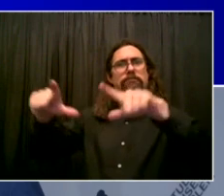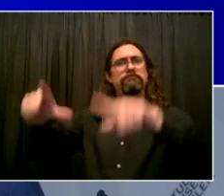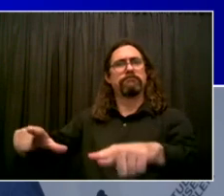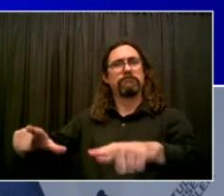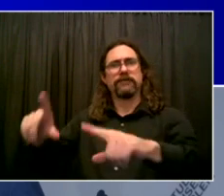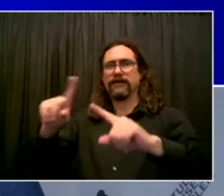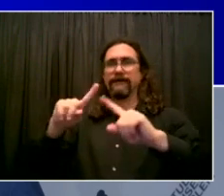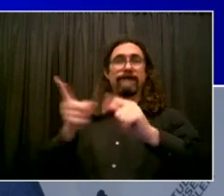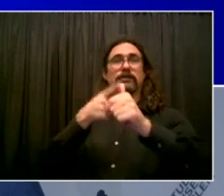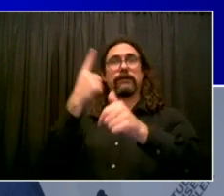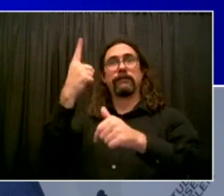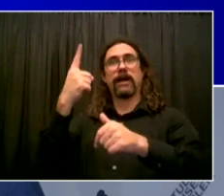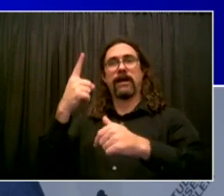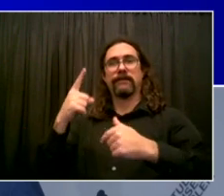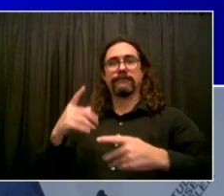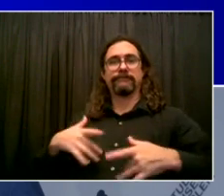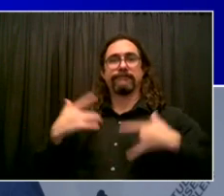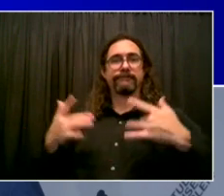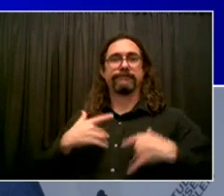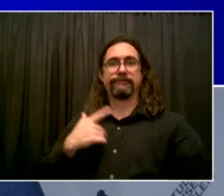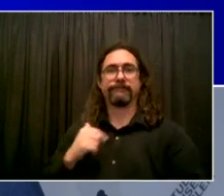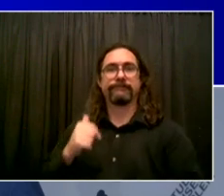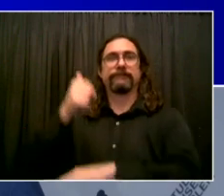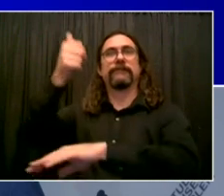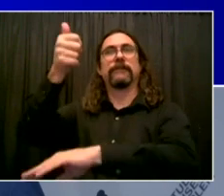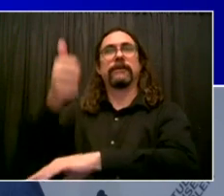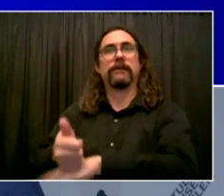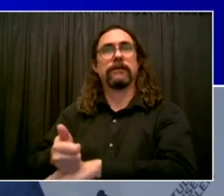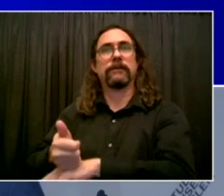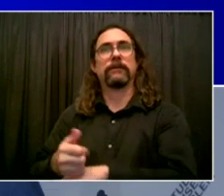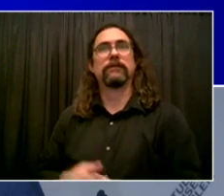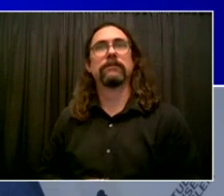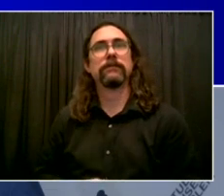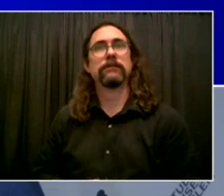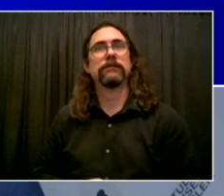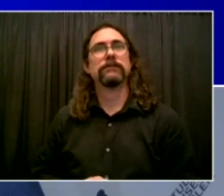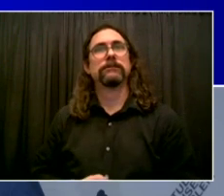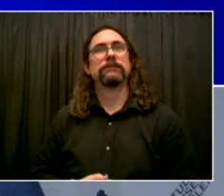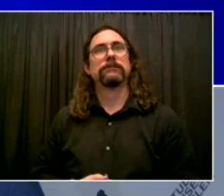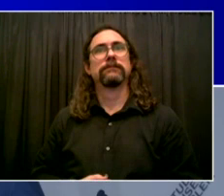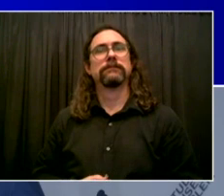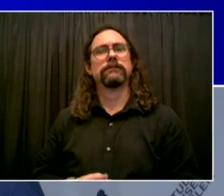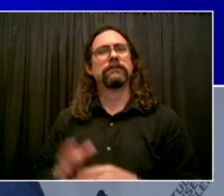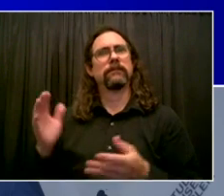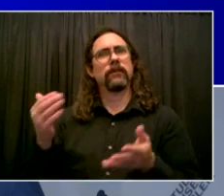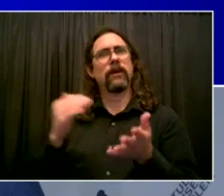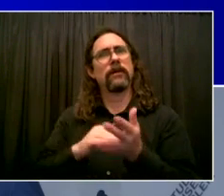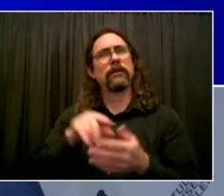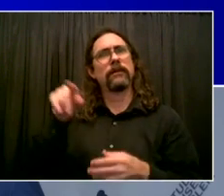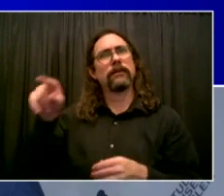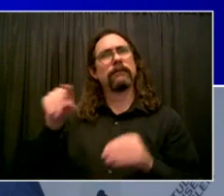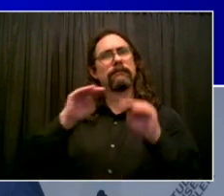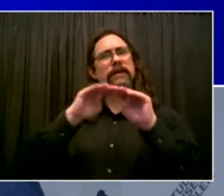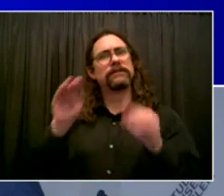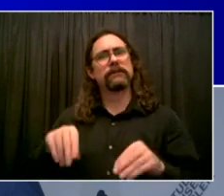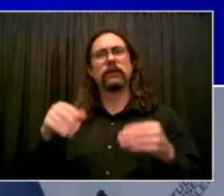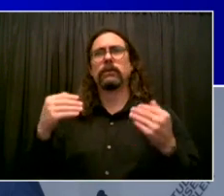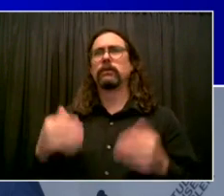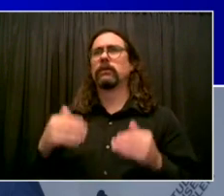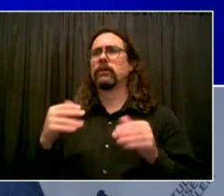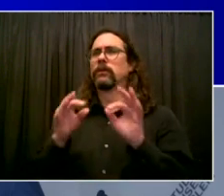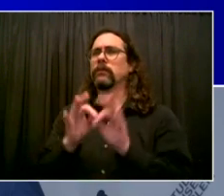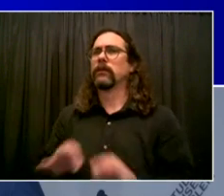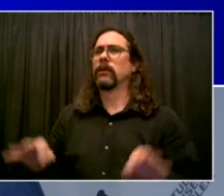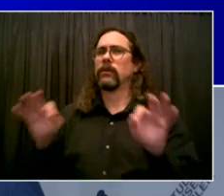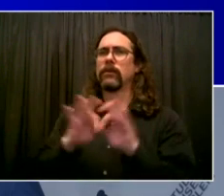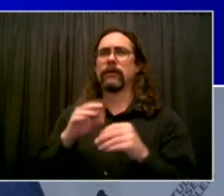mission of preserving ancestry and history and culture that has so often been under attack, and it's doing it in a way that is being felt